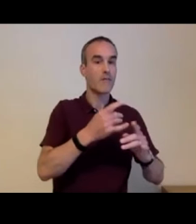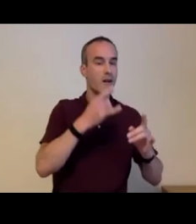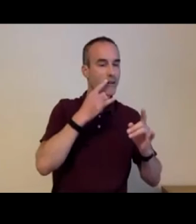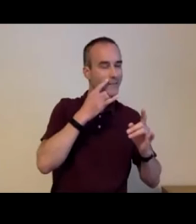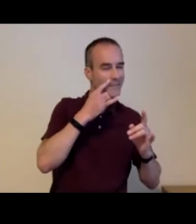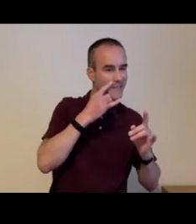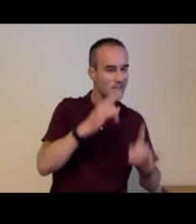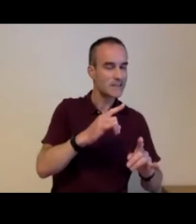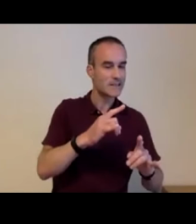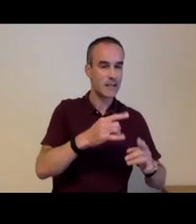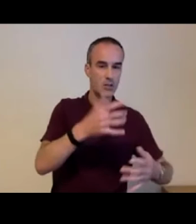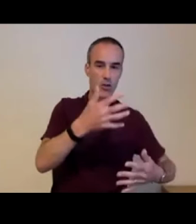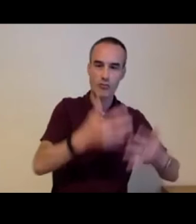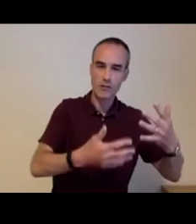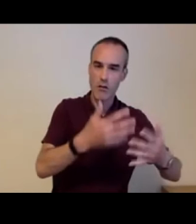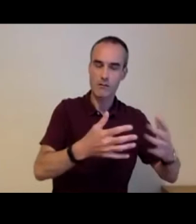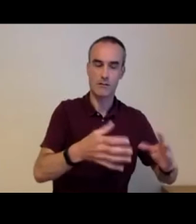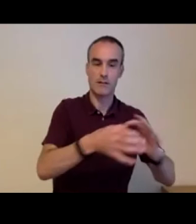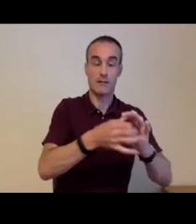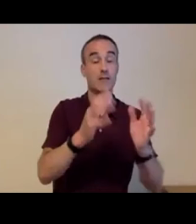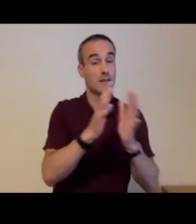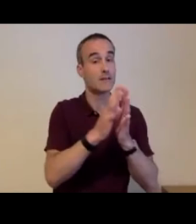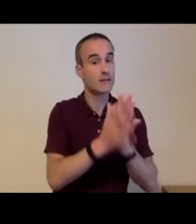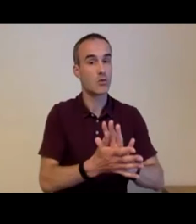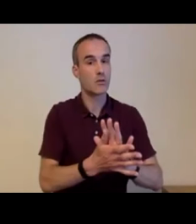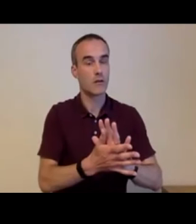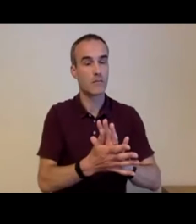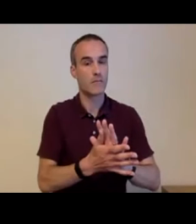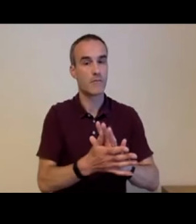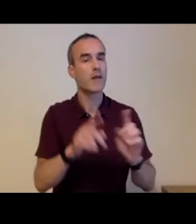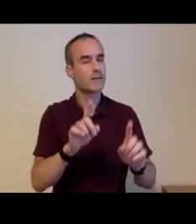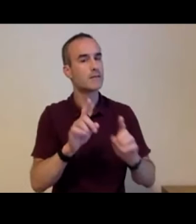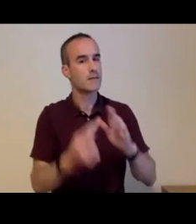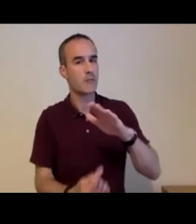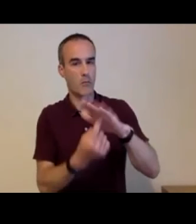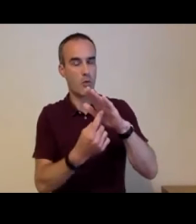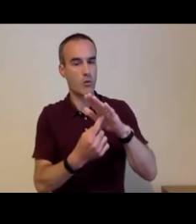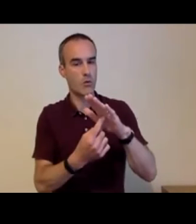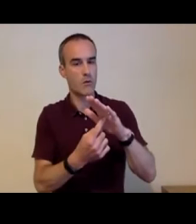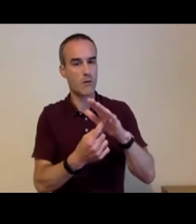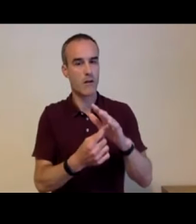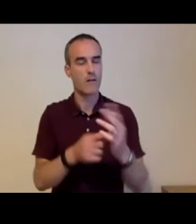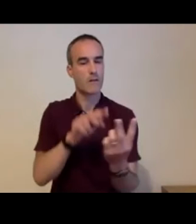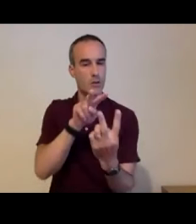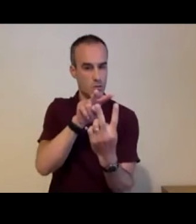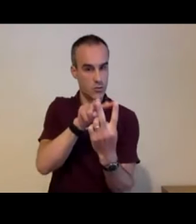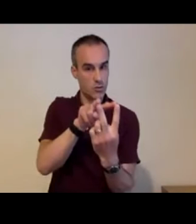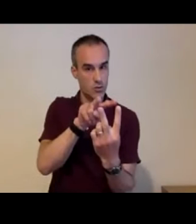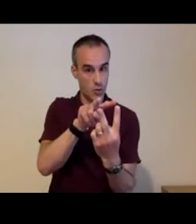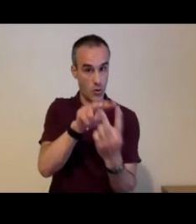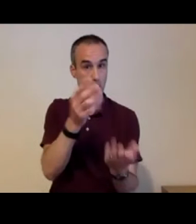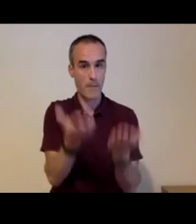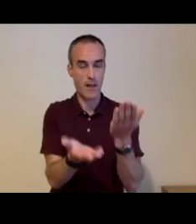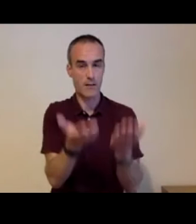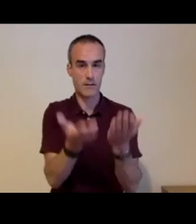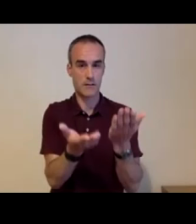that particular disorder. And it's really important that we hold these two in balance so that we